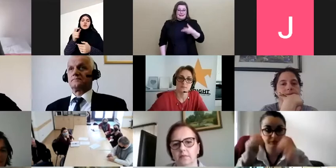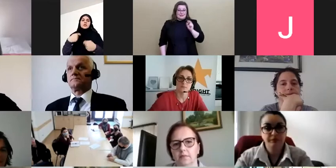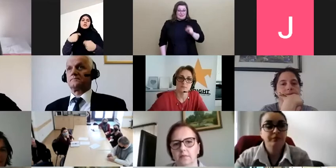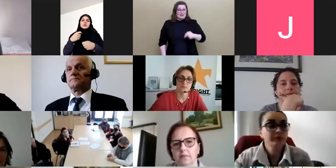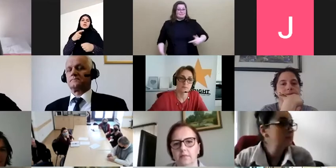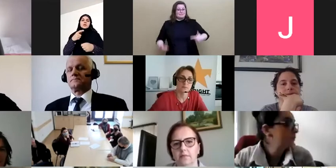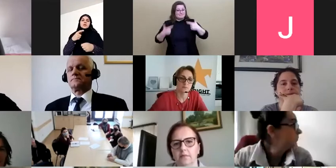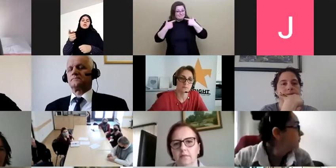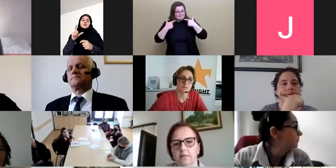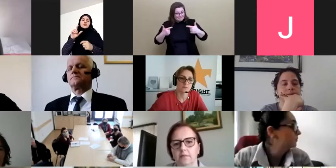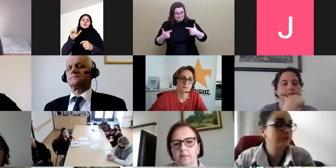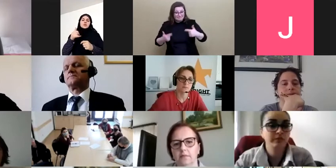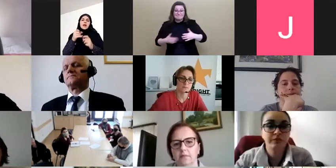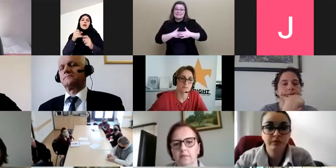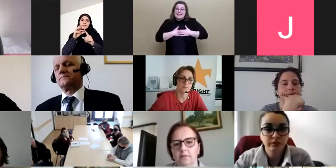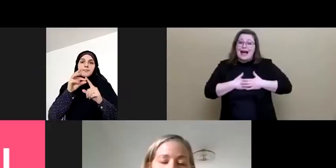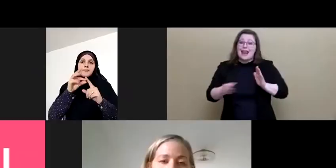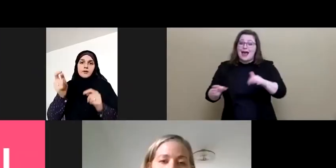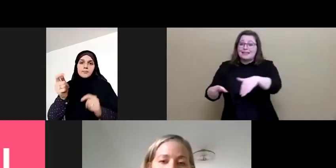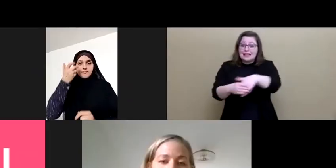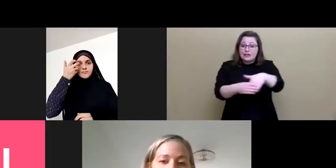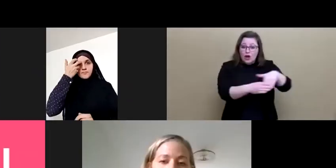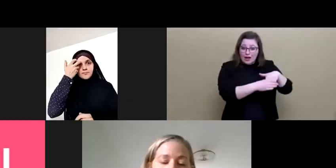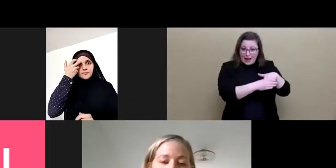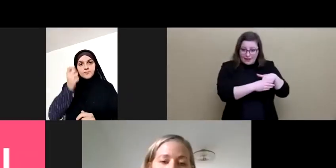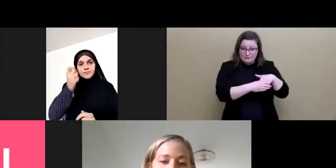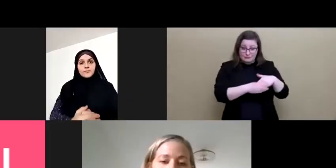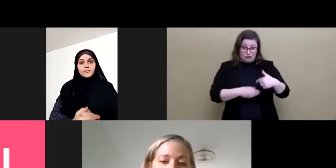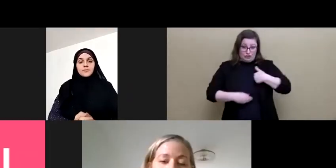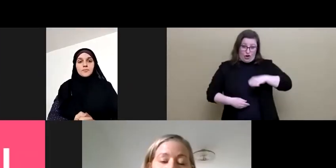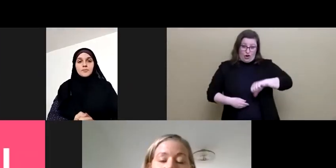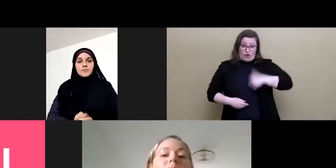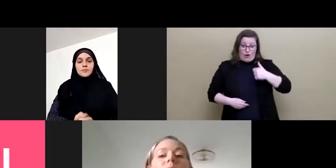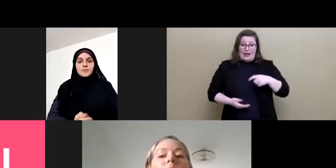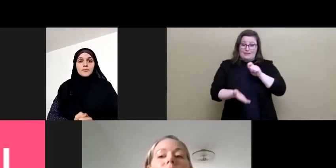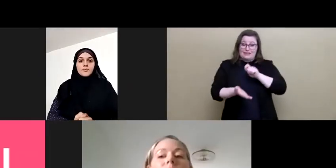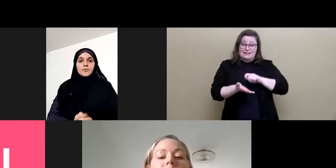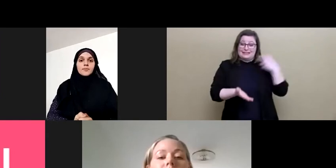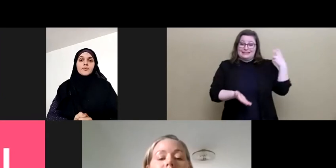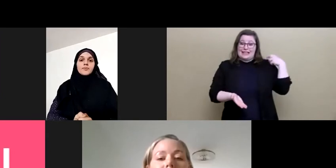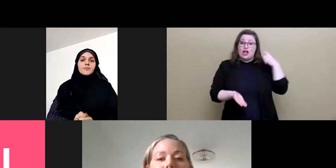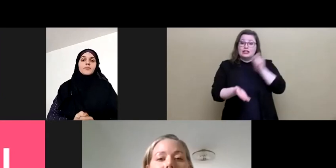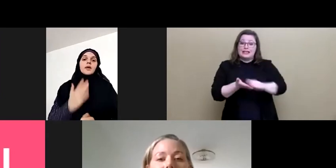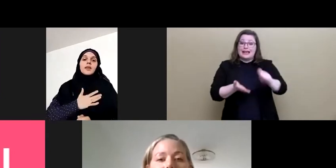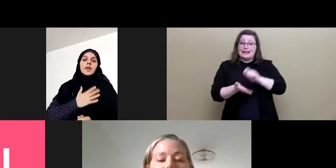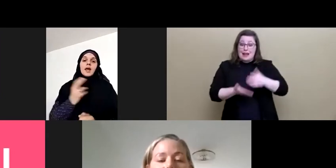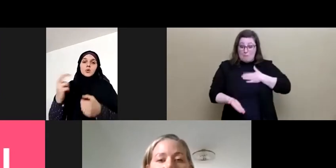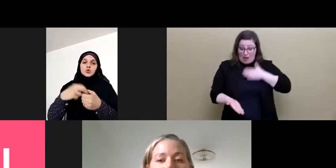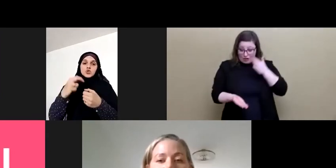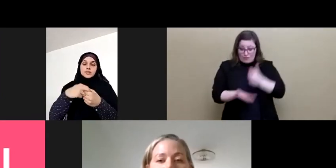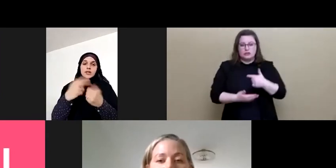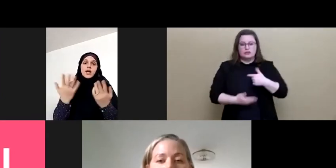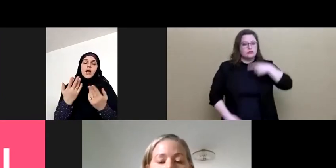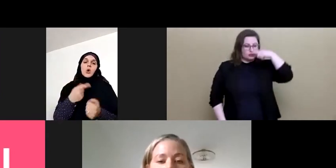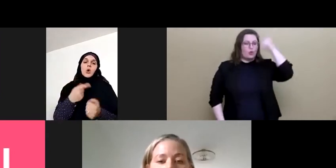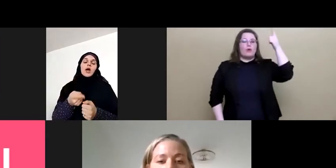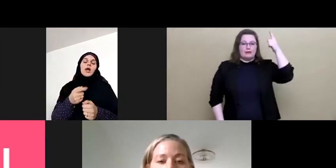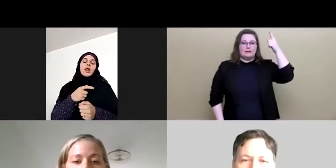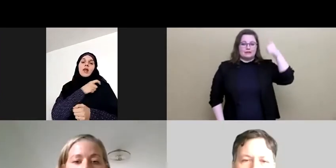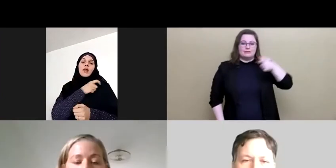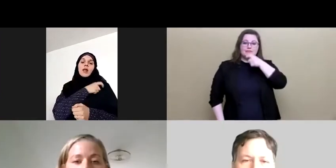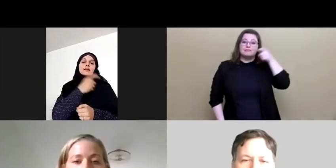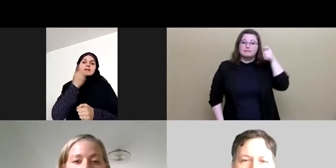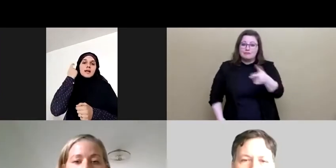Dear participants, as Secretary General of my right, I'm very proud to be able to wish everyone